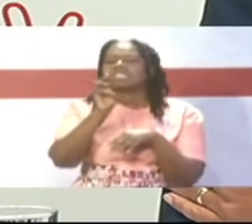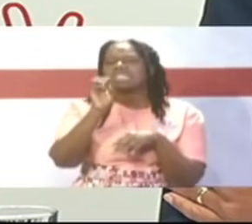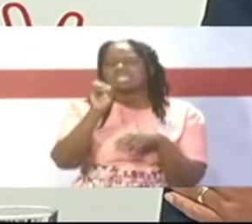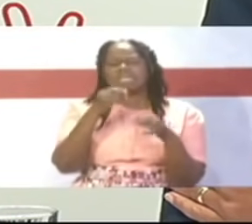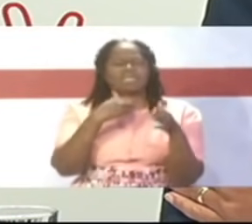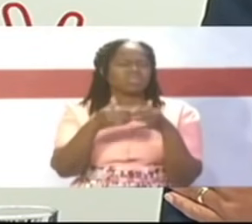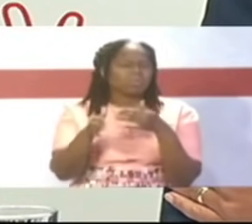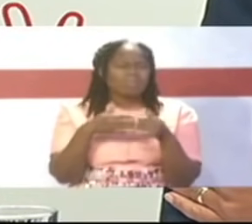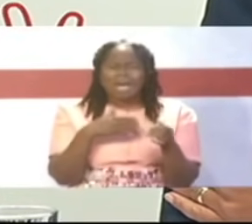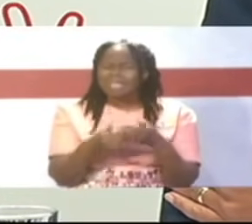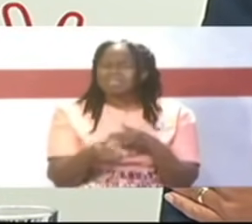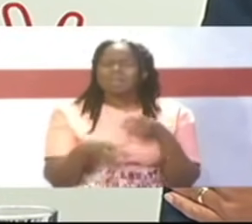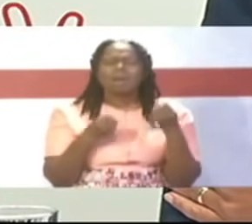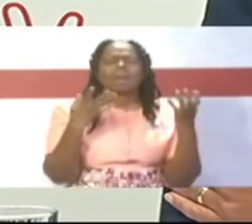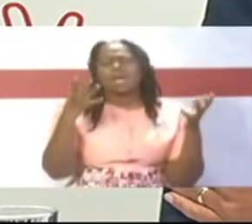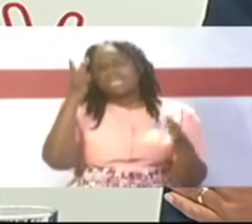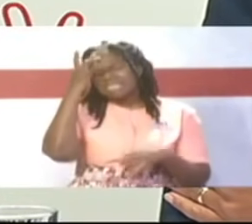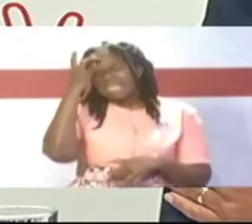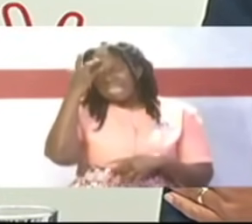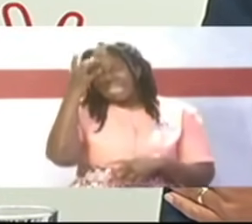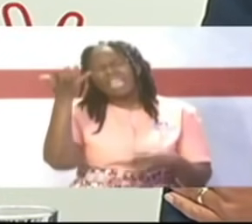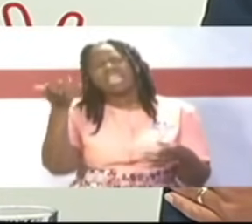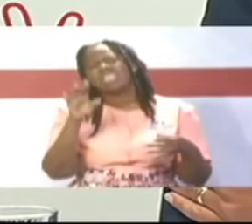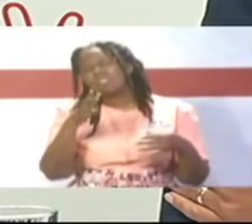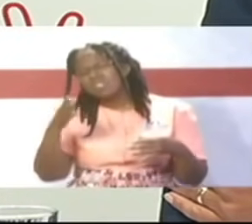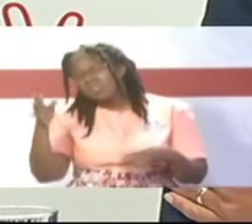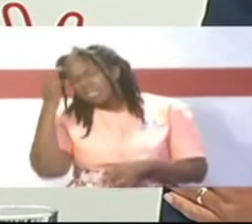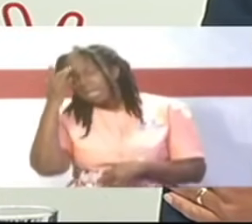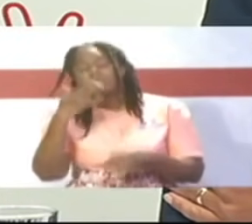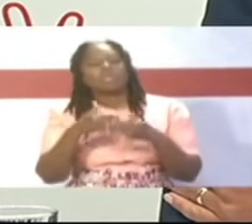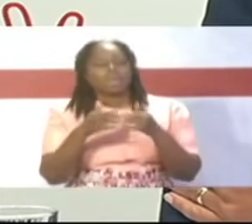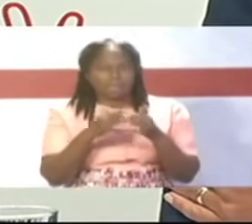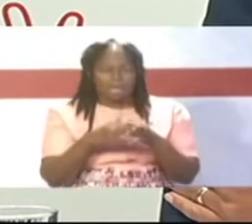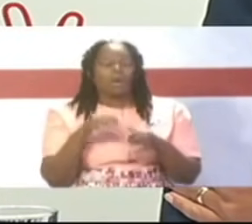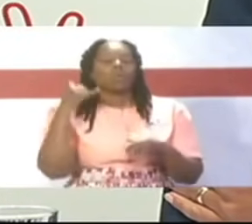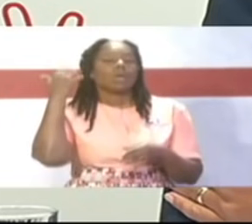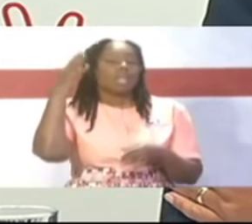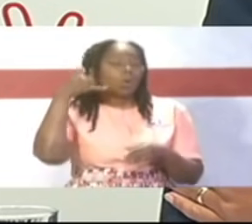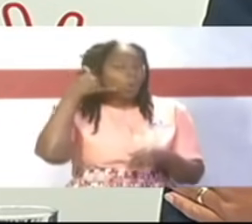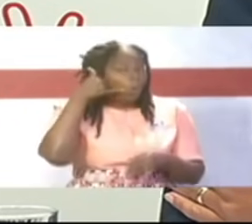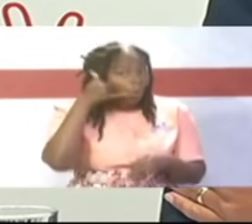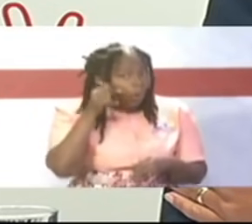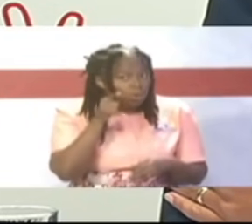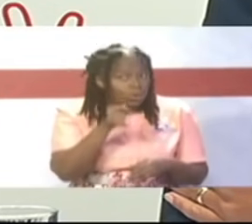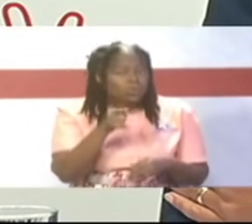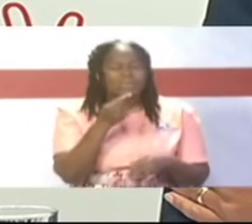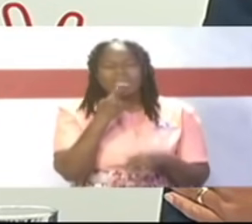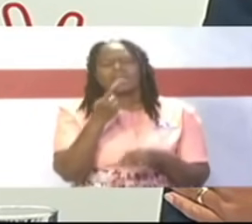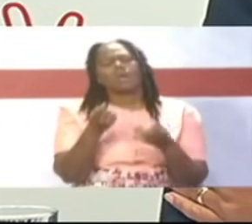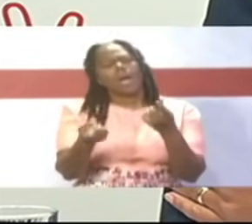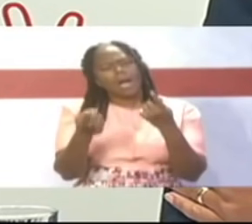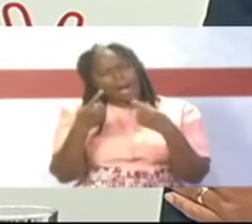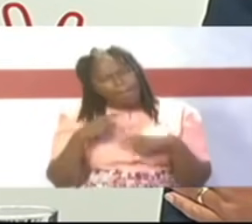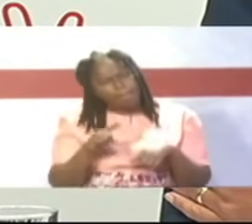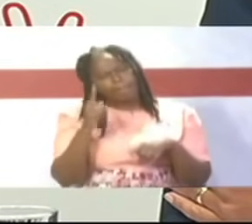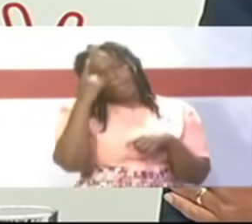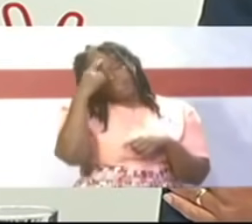disease state, you will be called to come in to receive your third